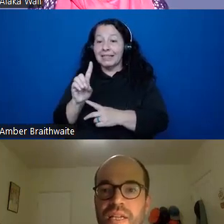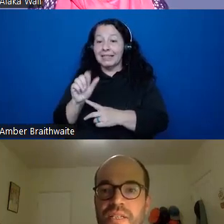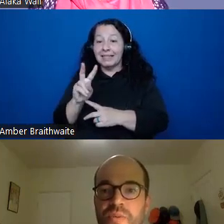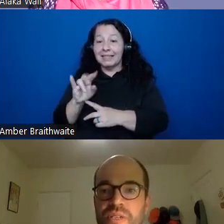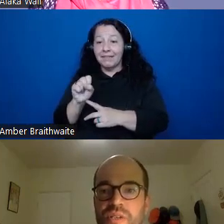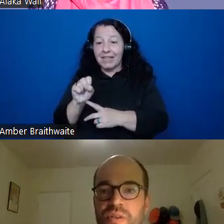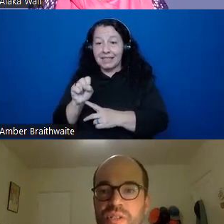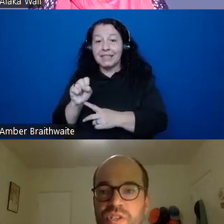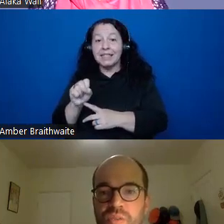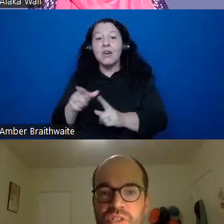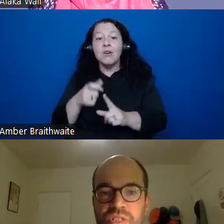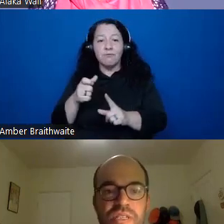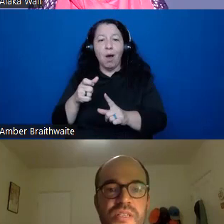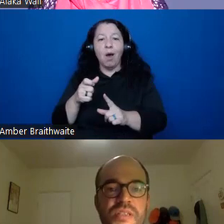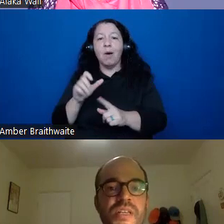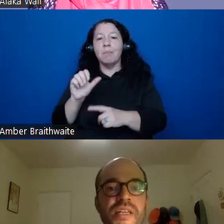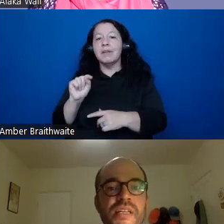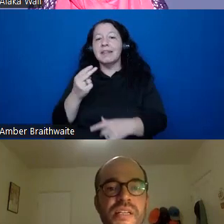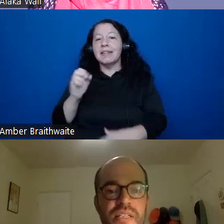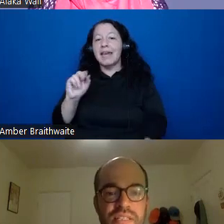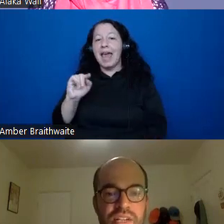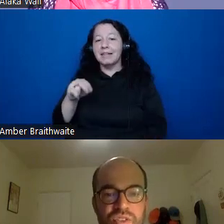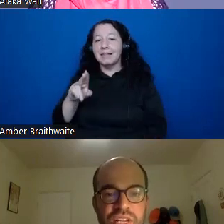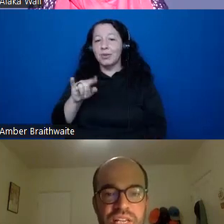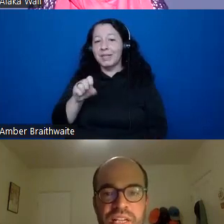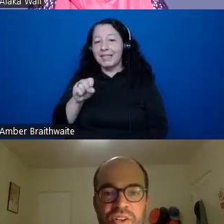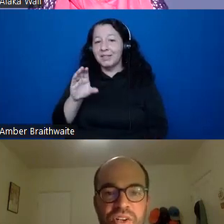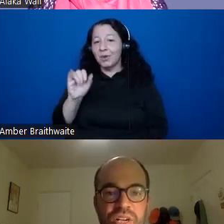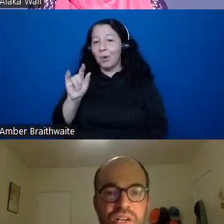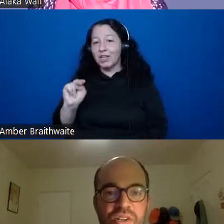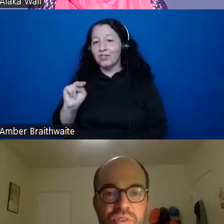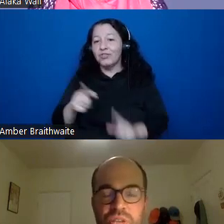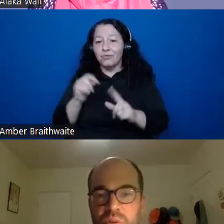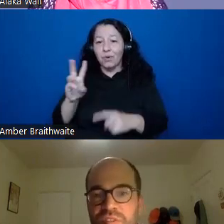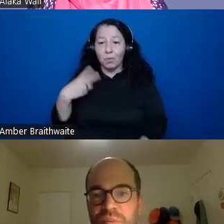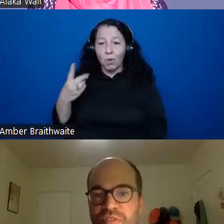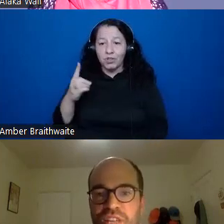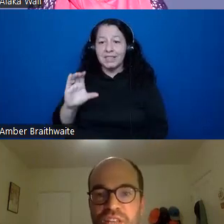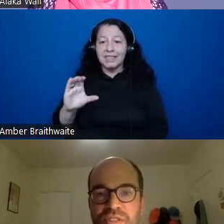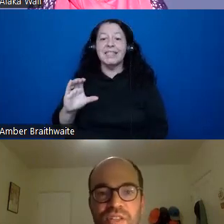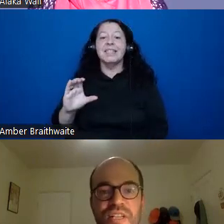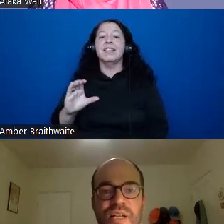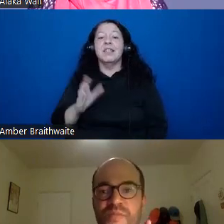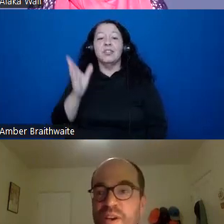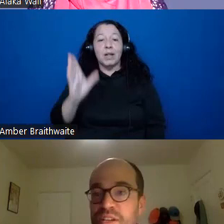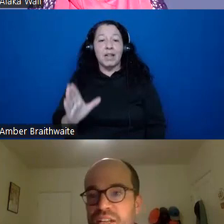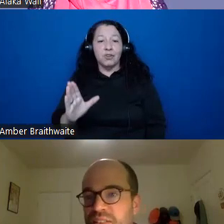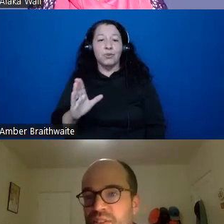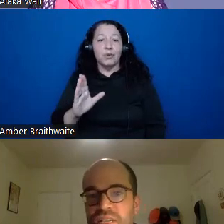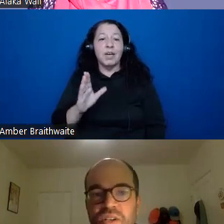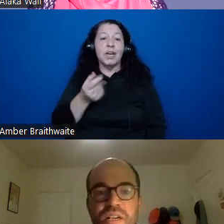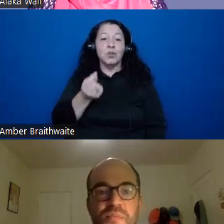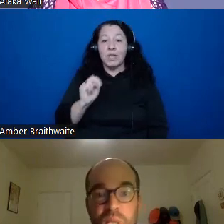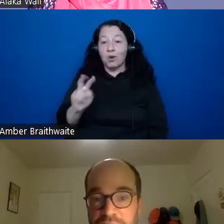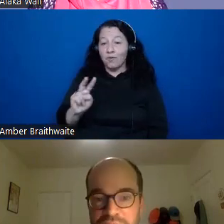the Antiquities Coalition in Washington, D.C., lecturing on Tuesday, November 5th, a very exciting